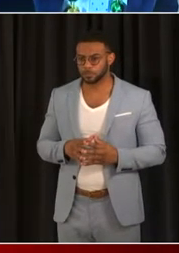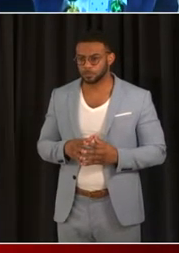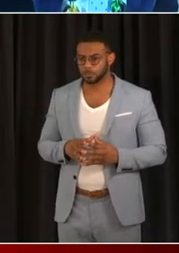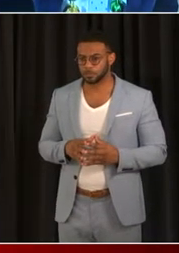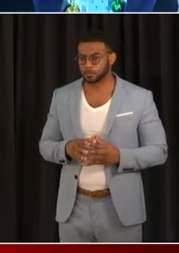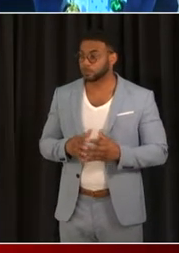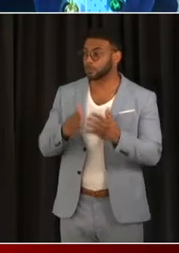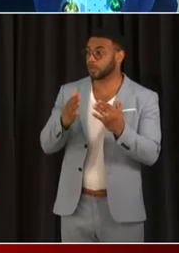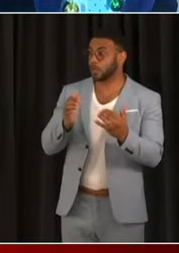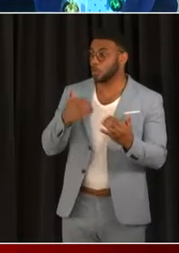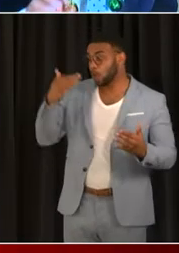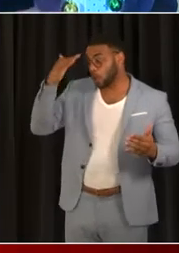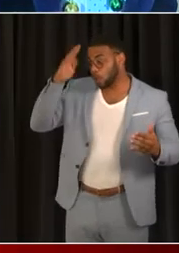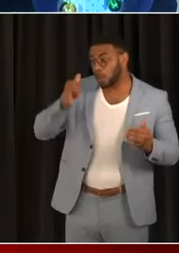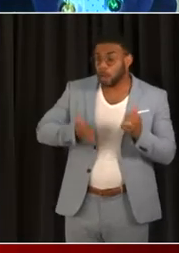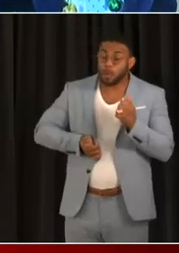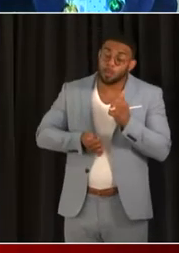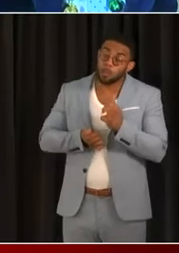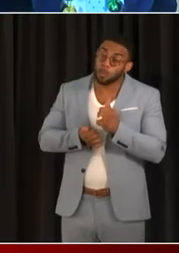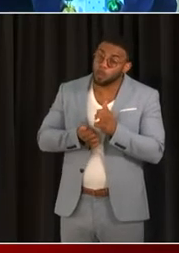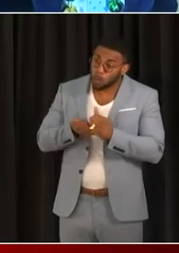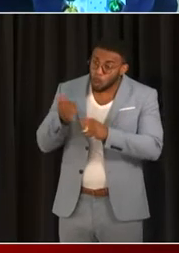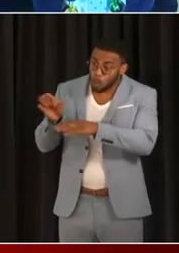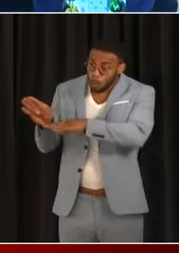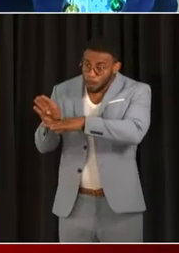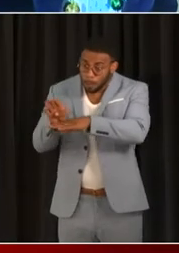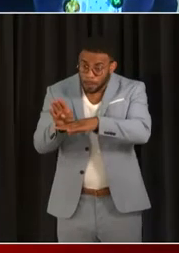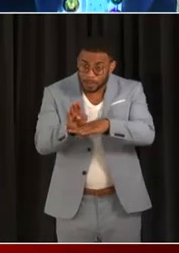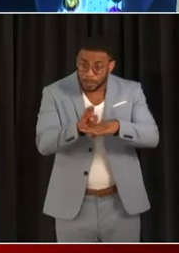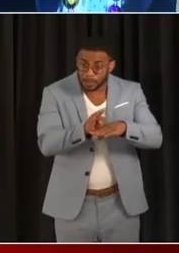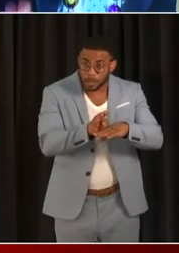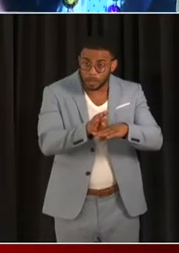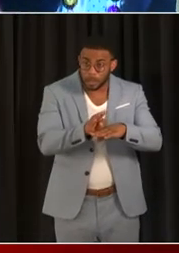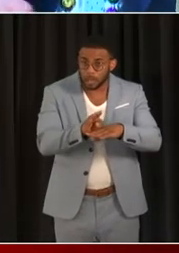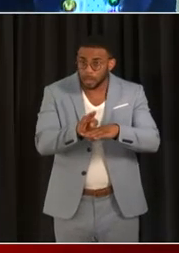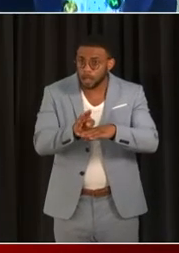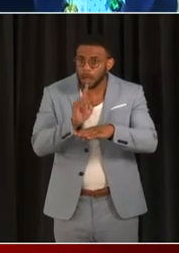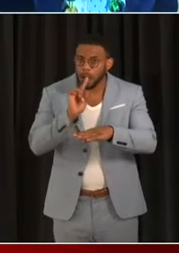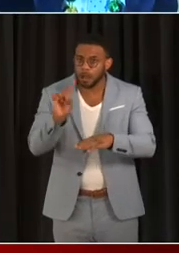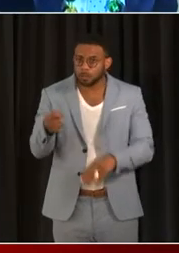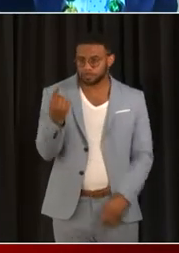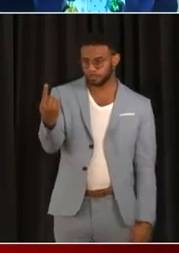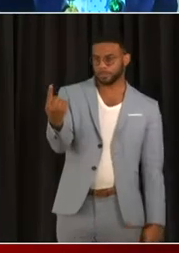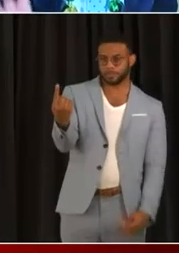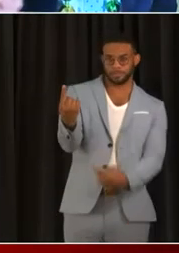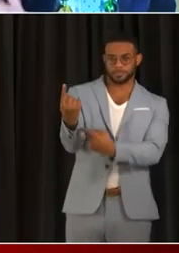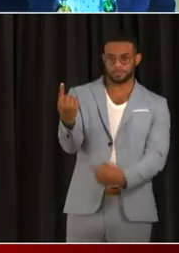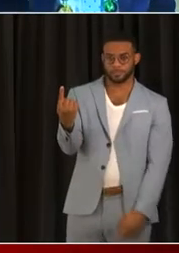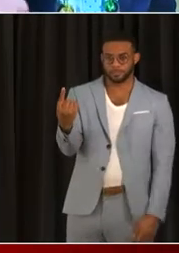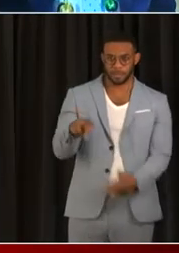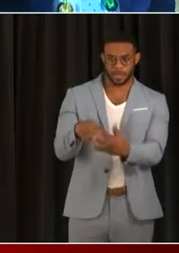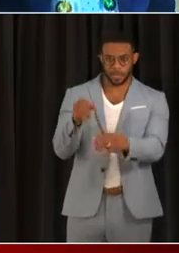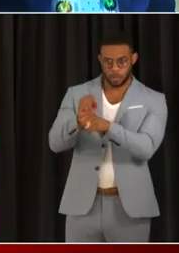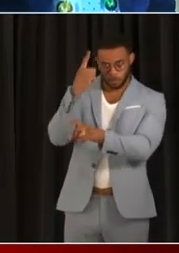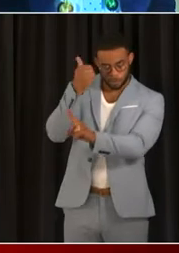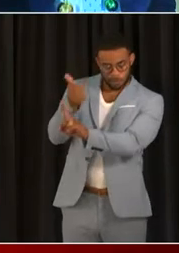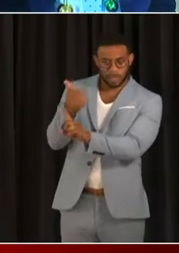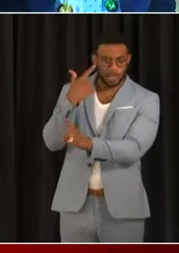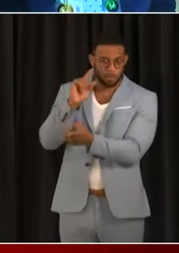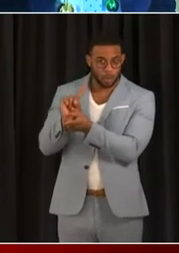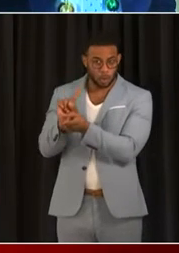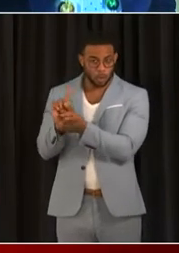please. Now, we know that most businesses are sole proprietorship. So if we're